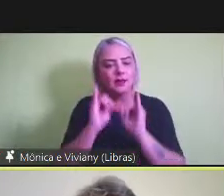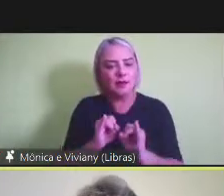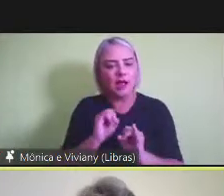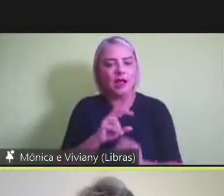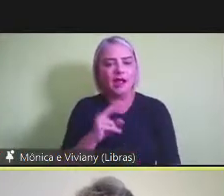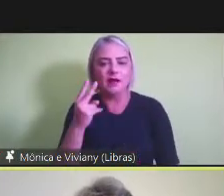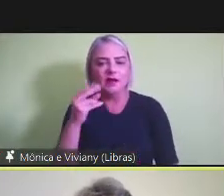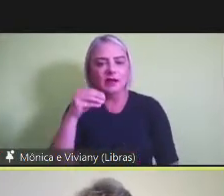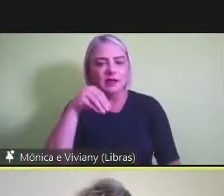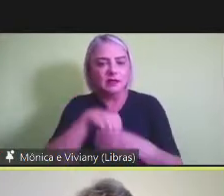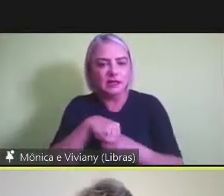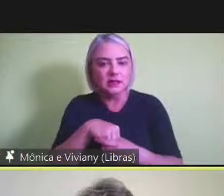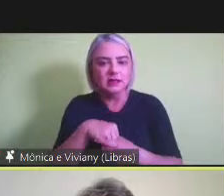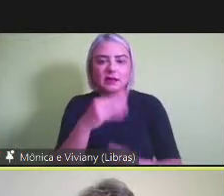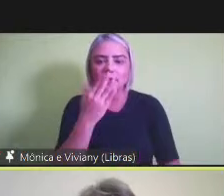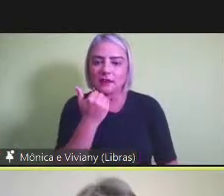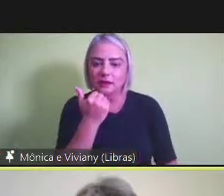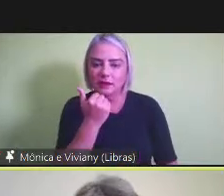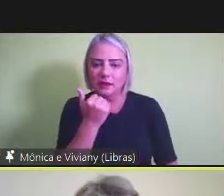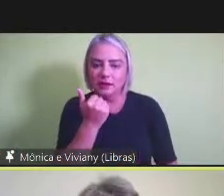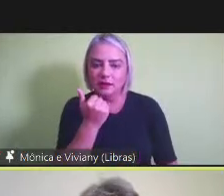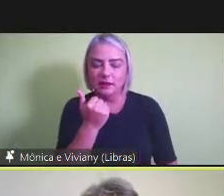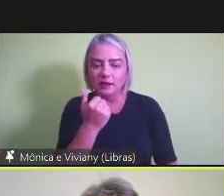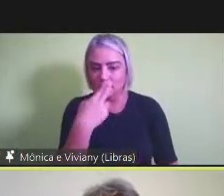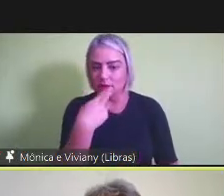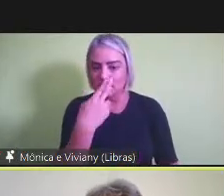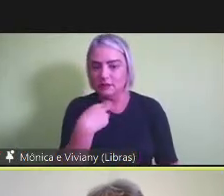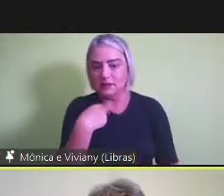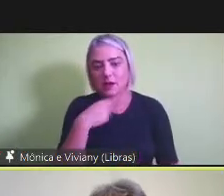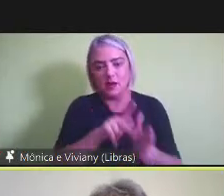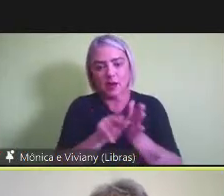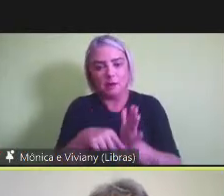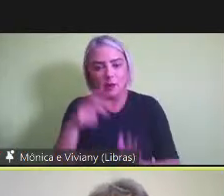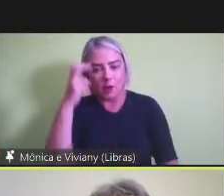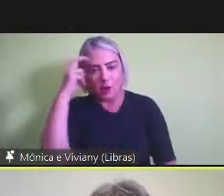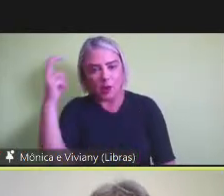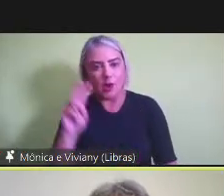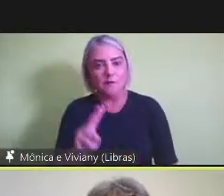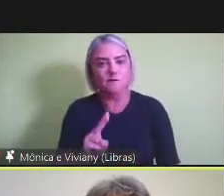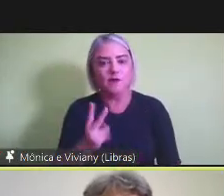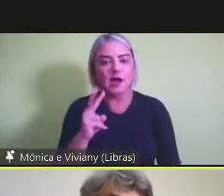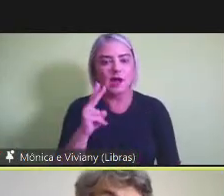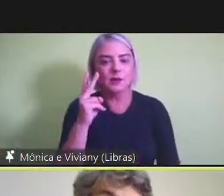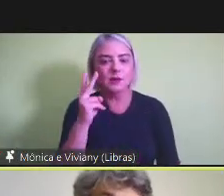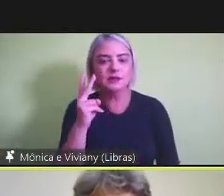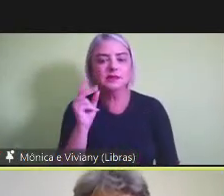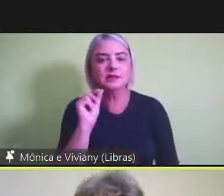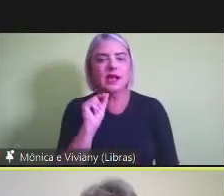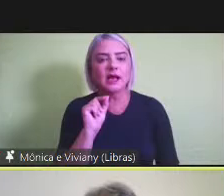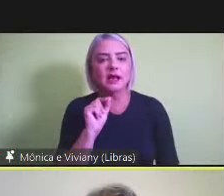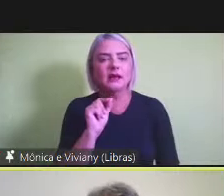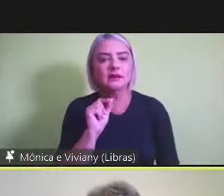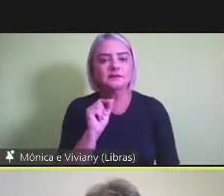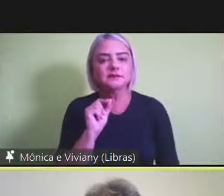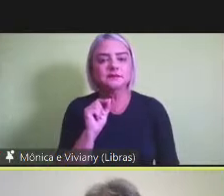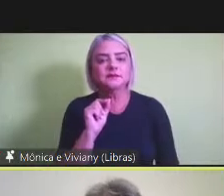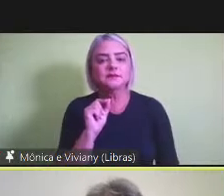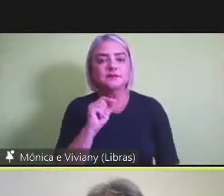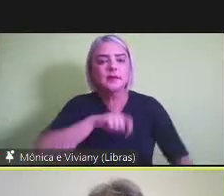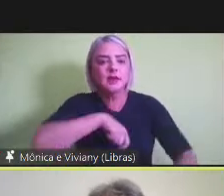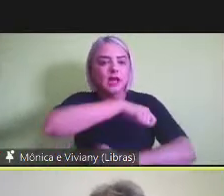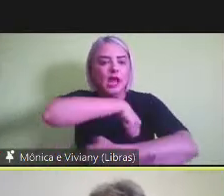culture. And here we have a picture that is very often mentioned here, which is